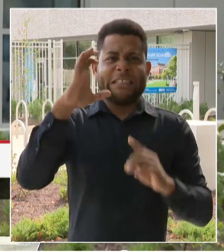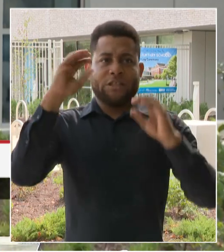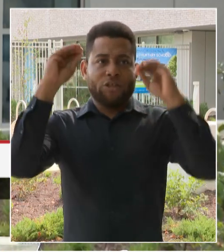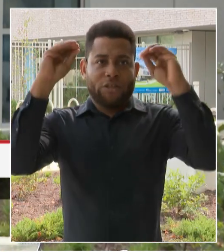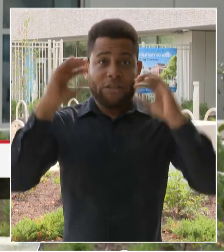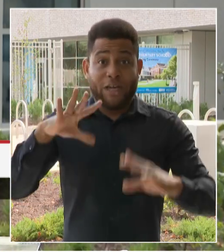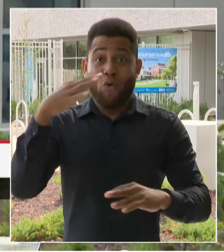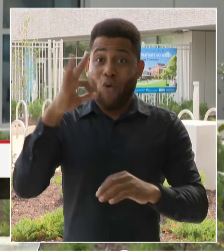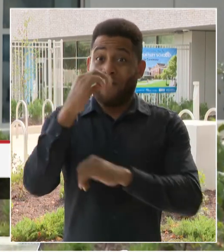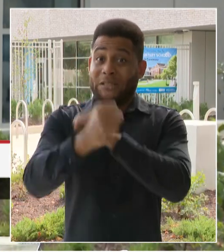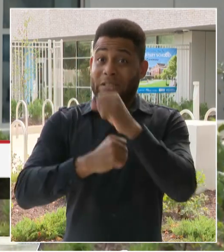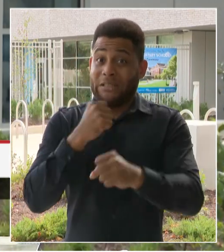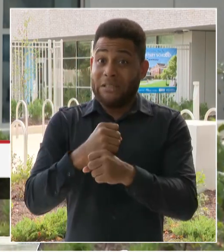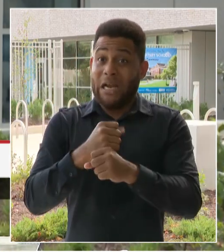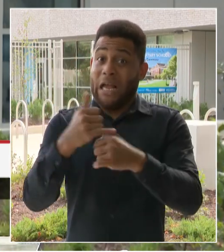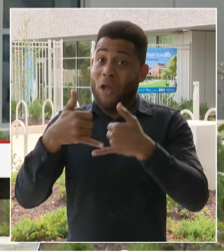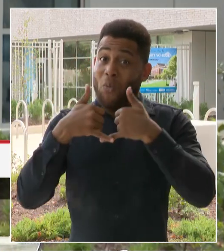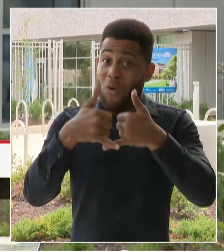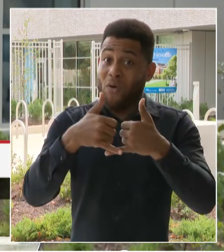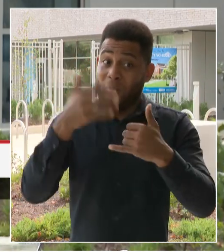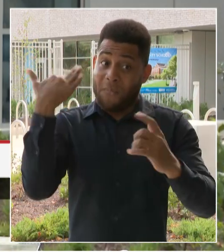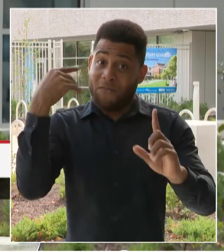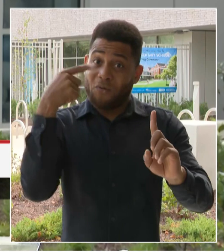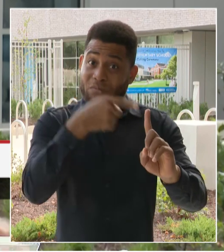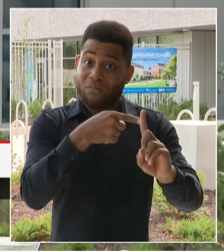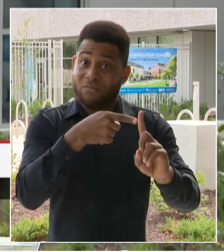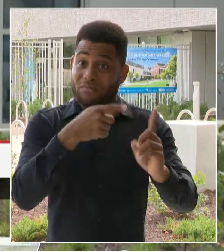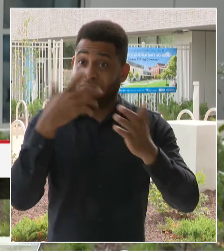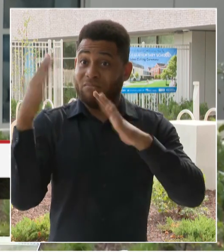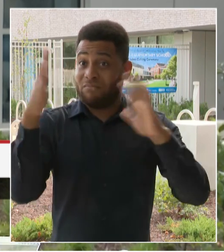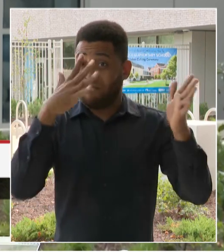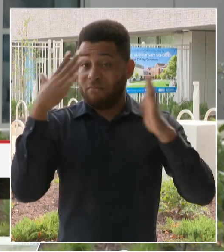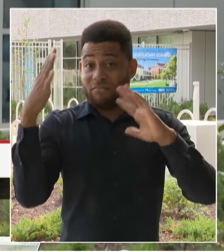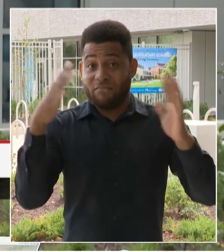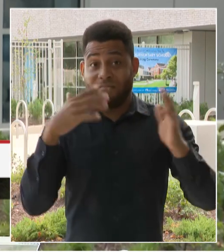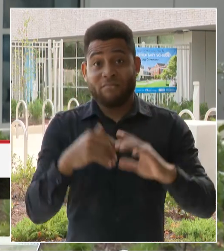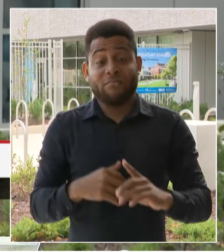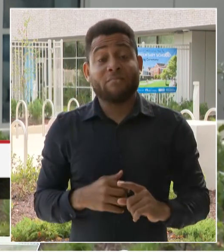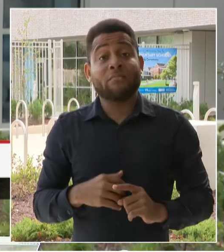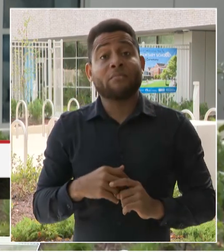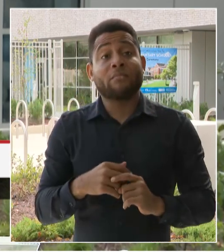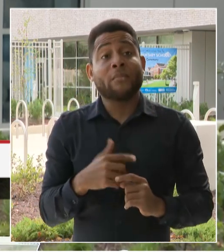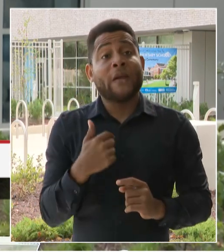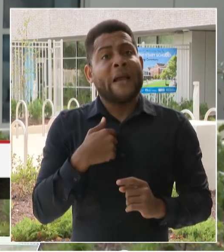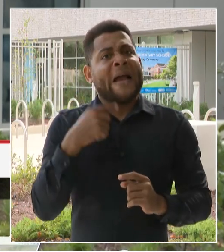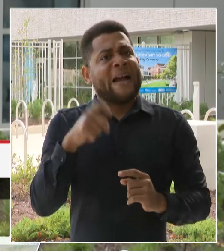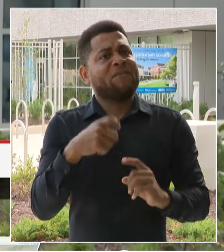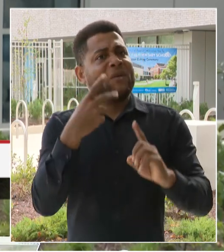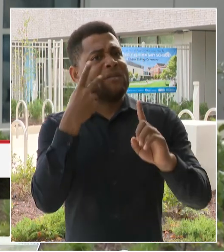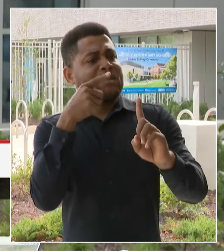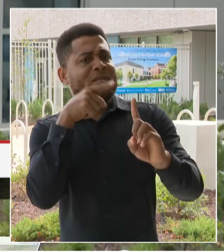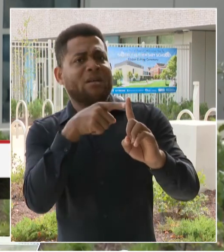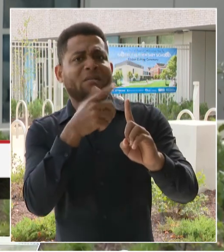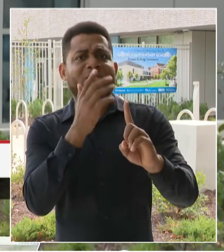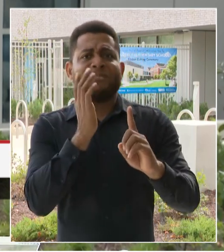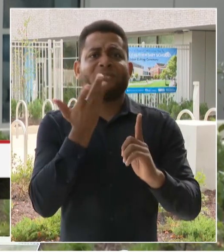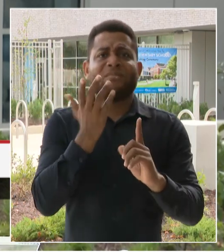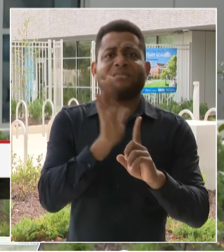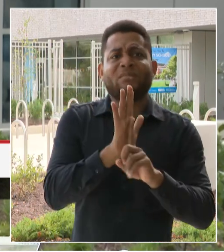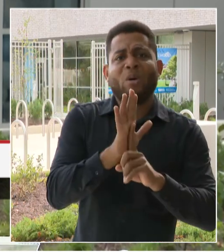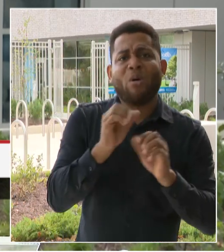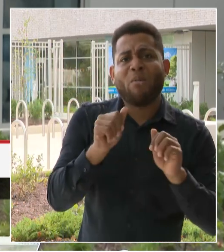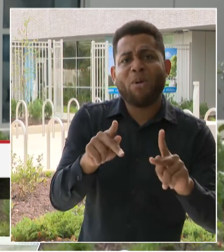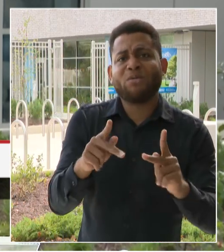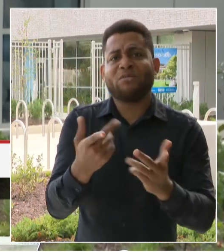So I love to see when our educators get opportunity to grow and thrive in DCPS and